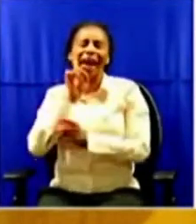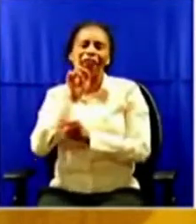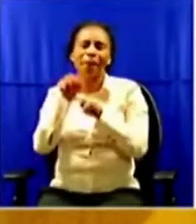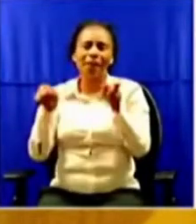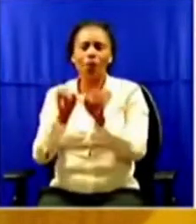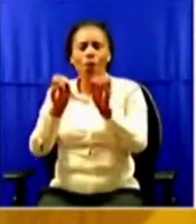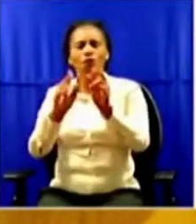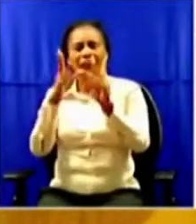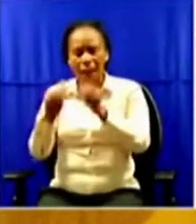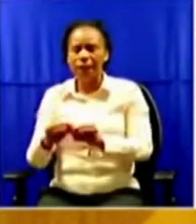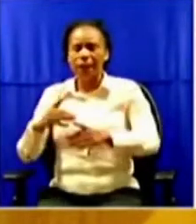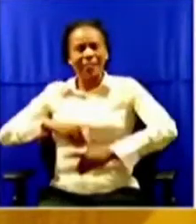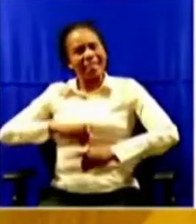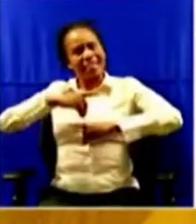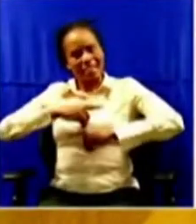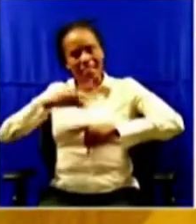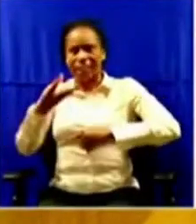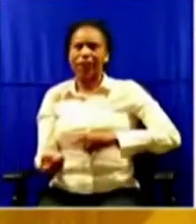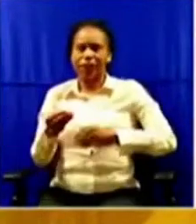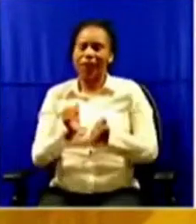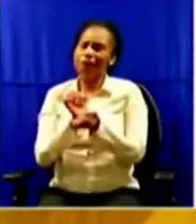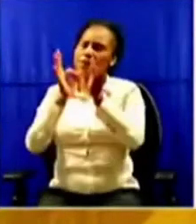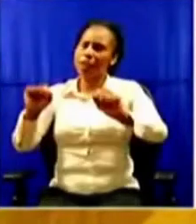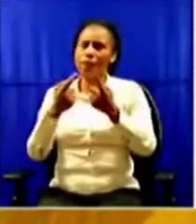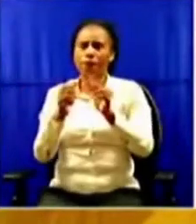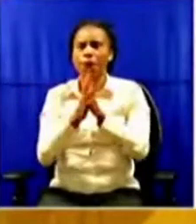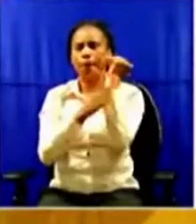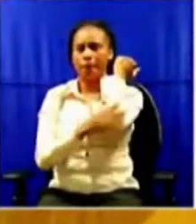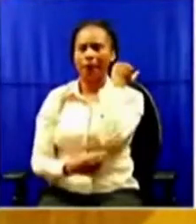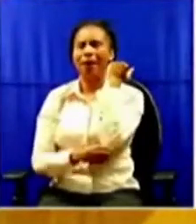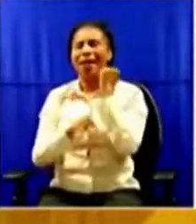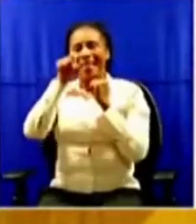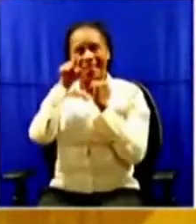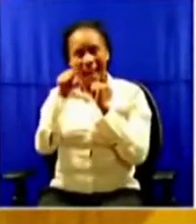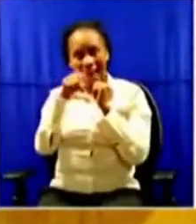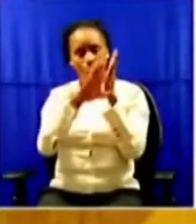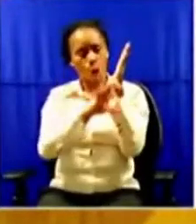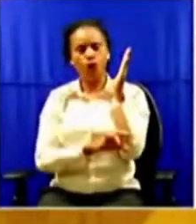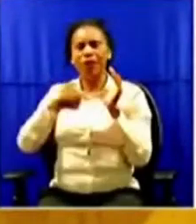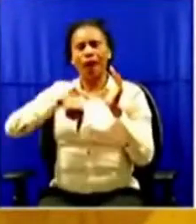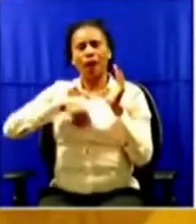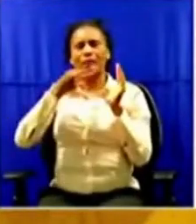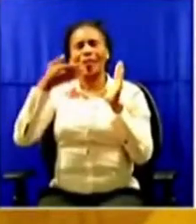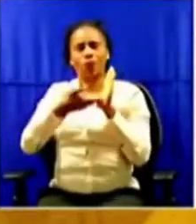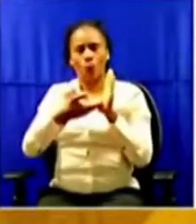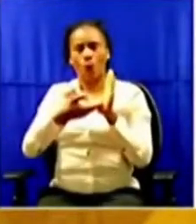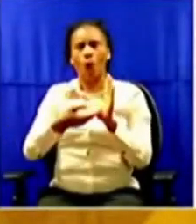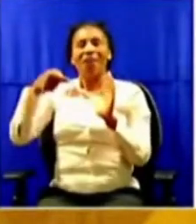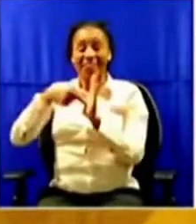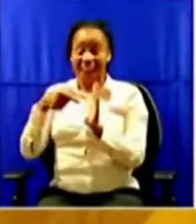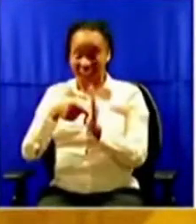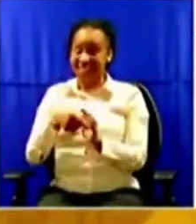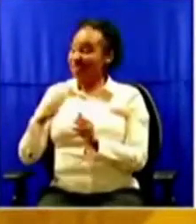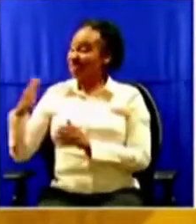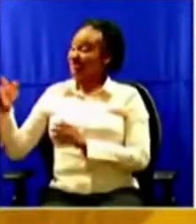dignity and free of poverty. That is the vision of our Constitution, which inspires us still on this side of the House and which we